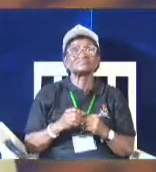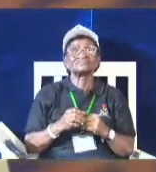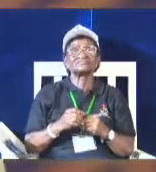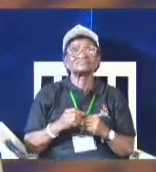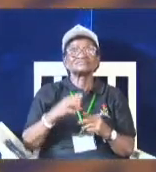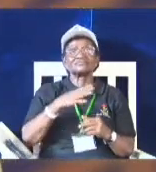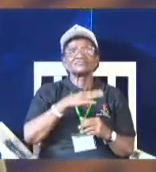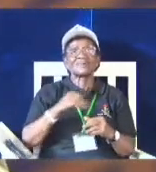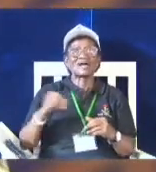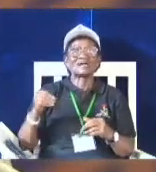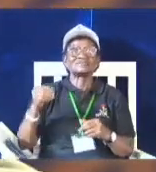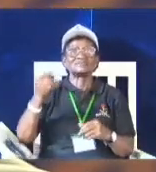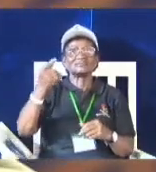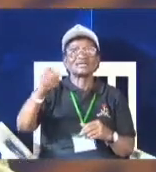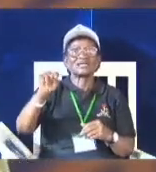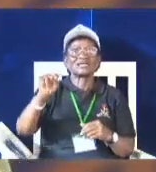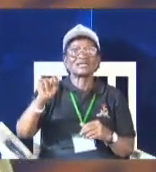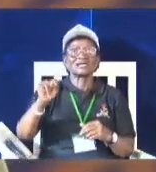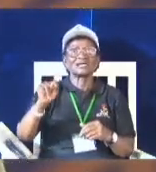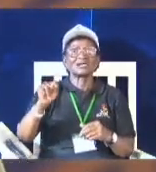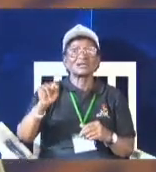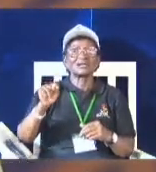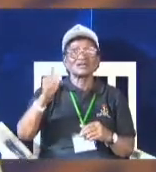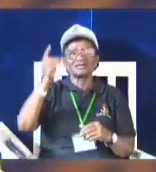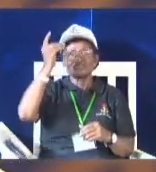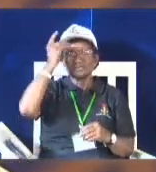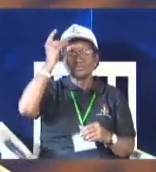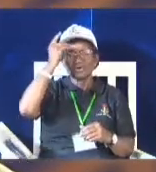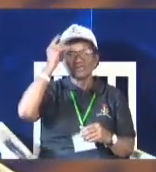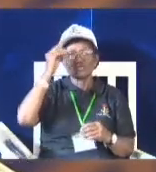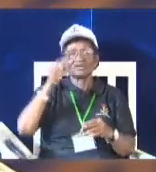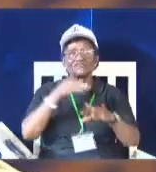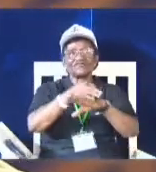And the demonic forces